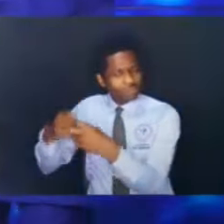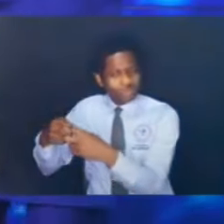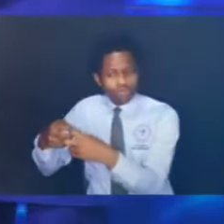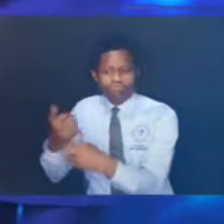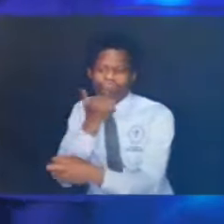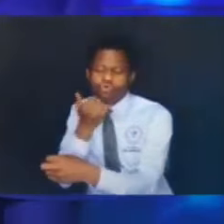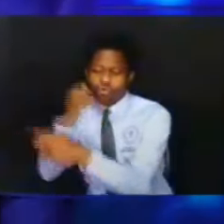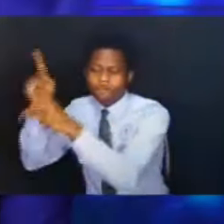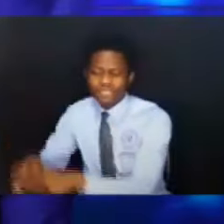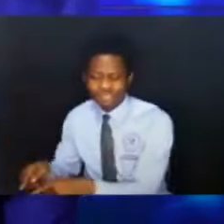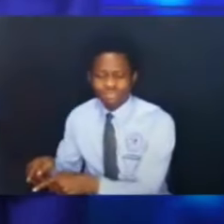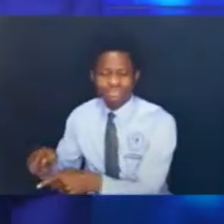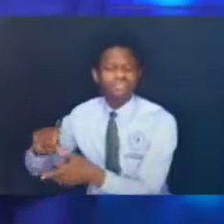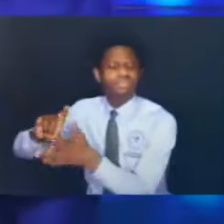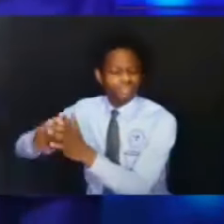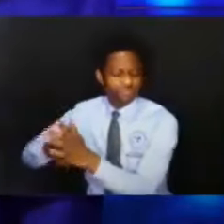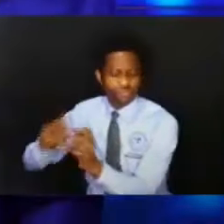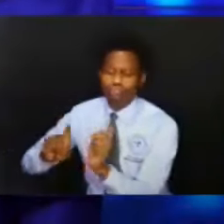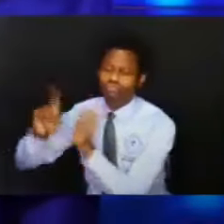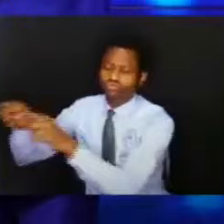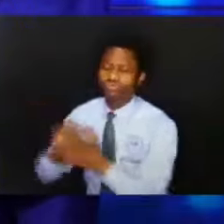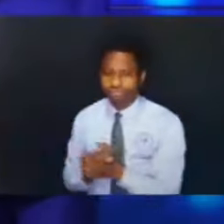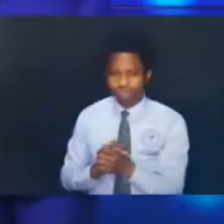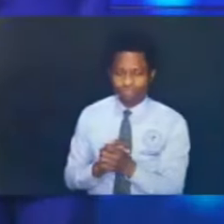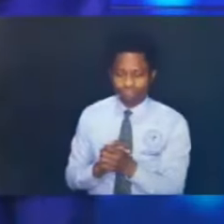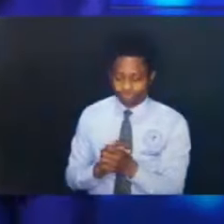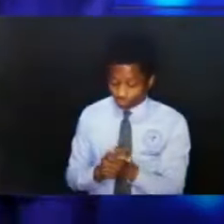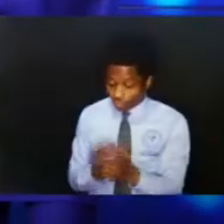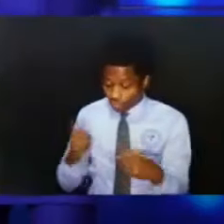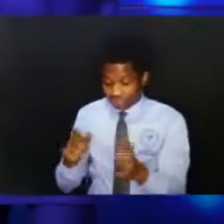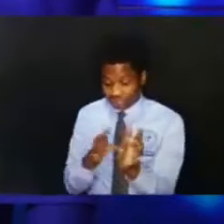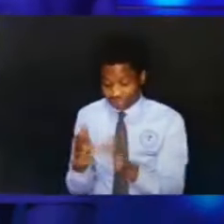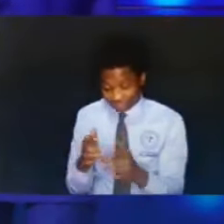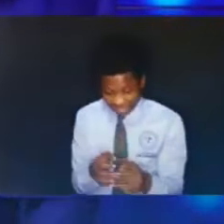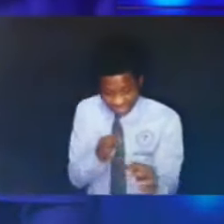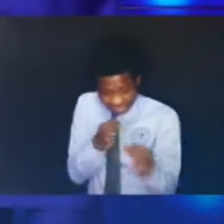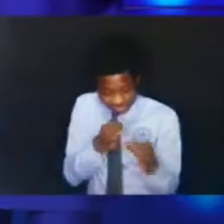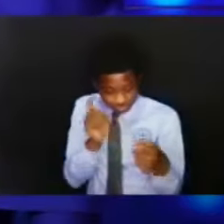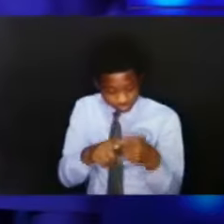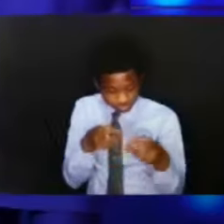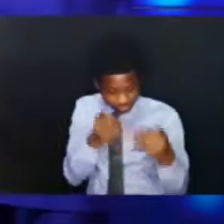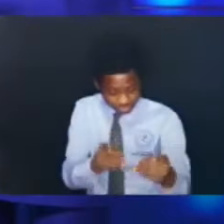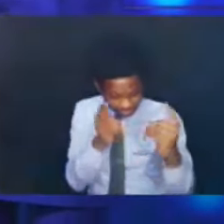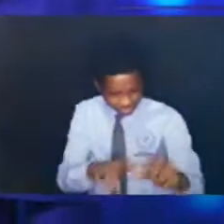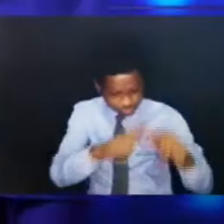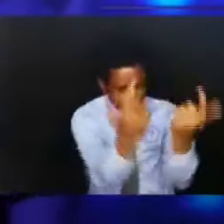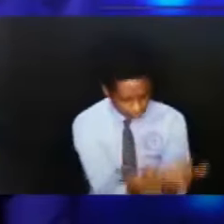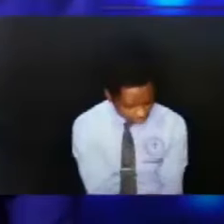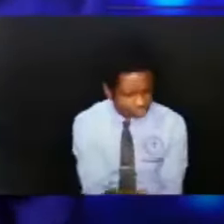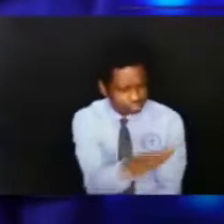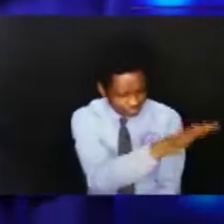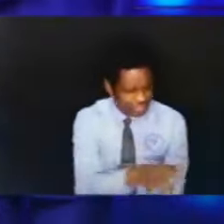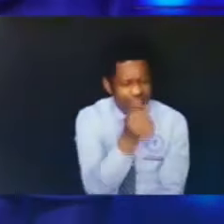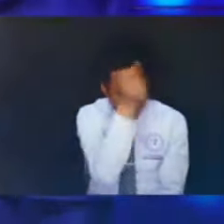when Jesus was speaking to the disciples, they actually understood him. Bra Yesu Yesu afo no kasa no otia se pa. He was just reminding